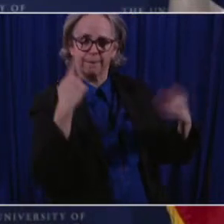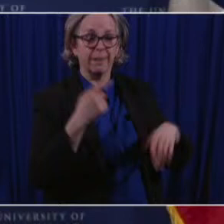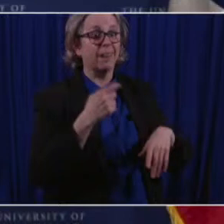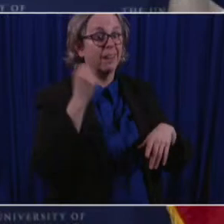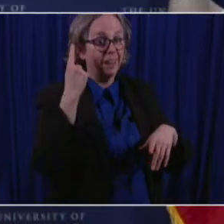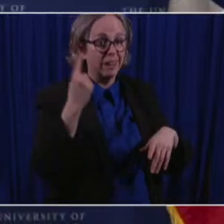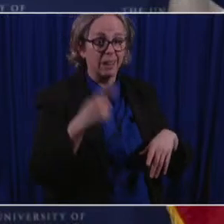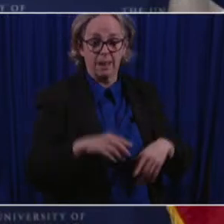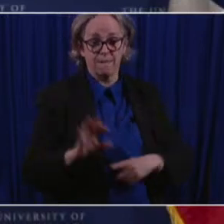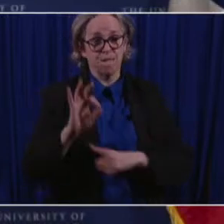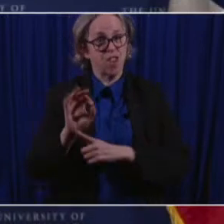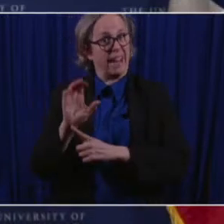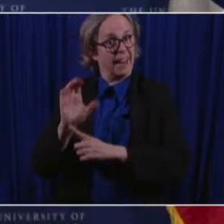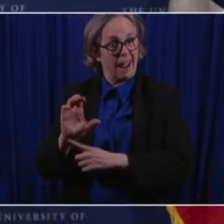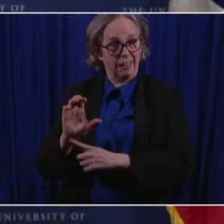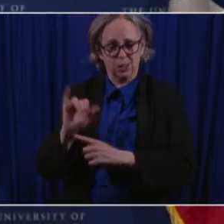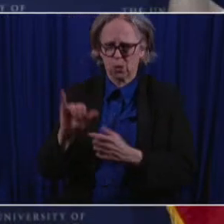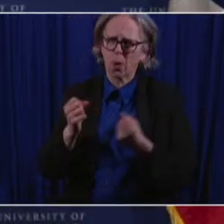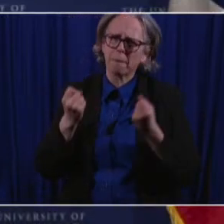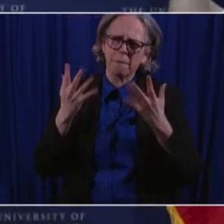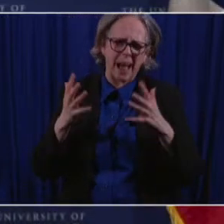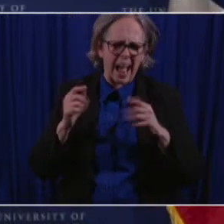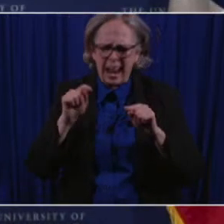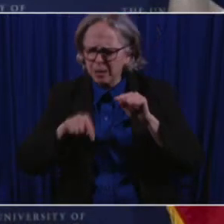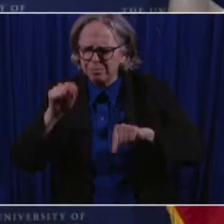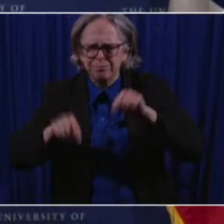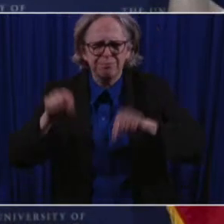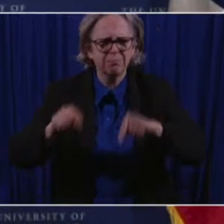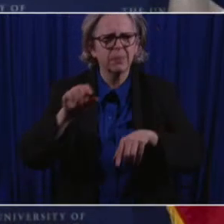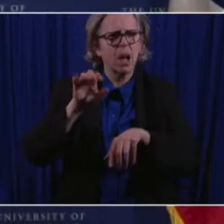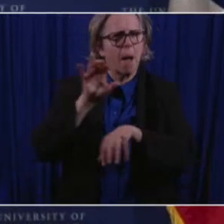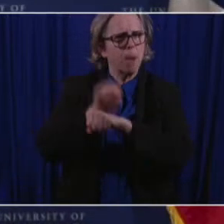open for next week. So